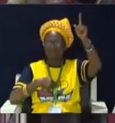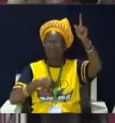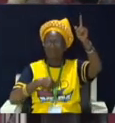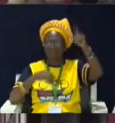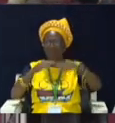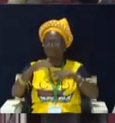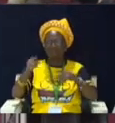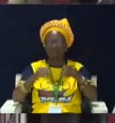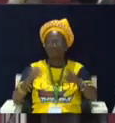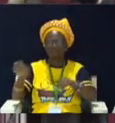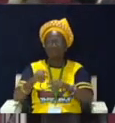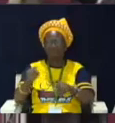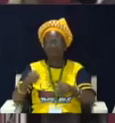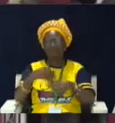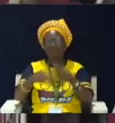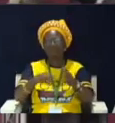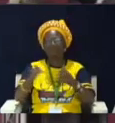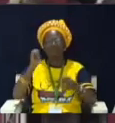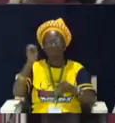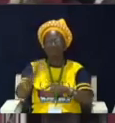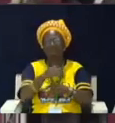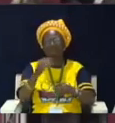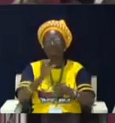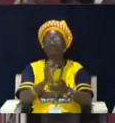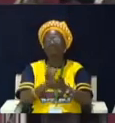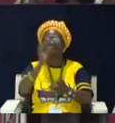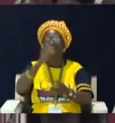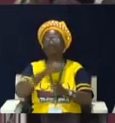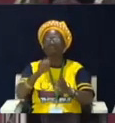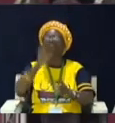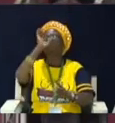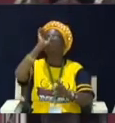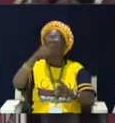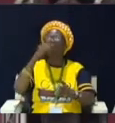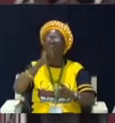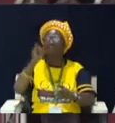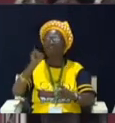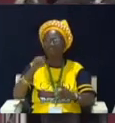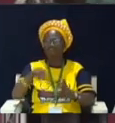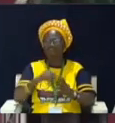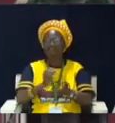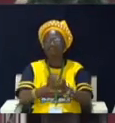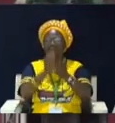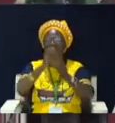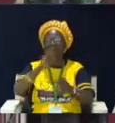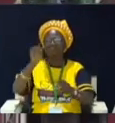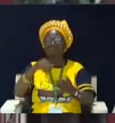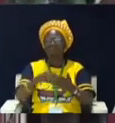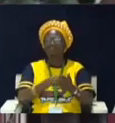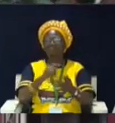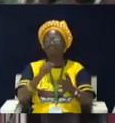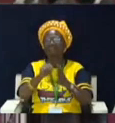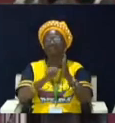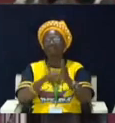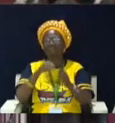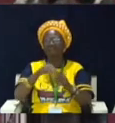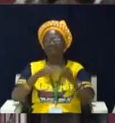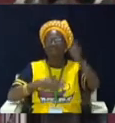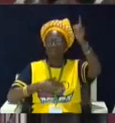After the same manner also he took the cup when he had supped, saying, "This cup is the New Testament in my